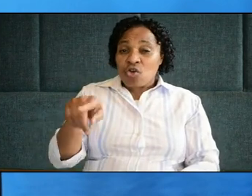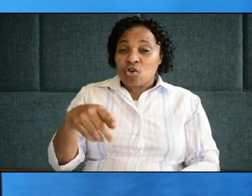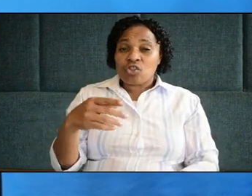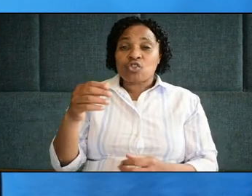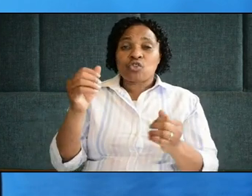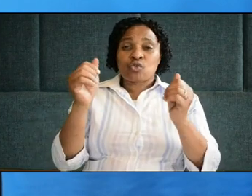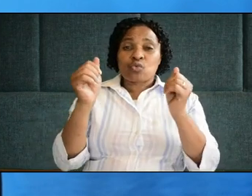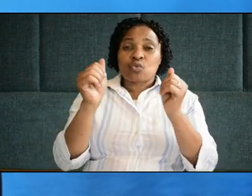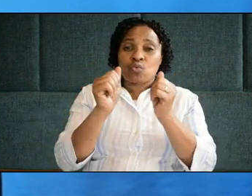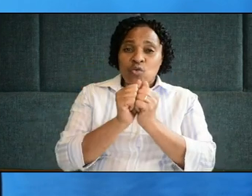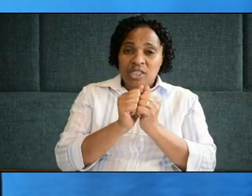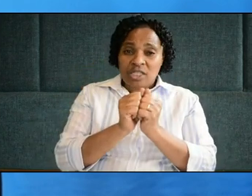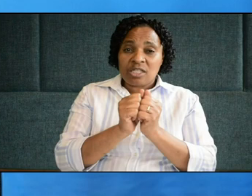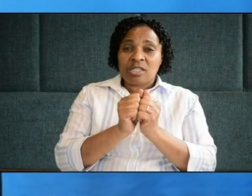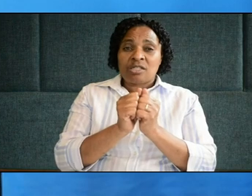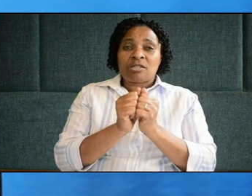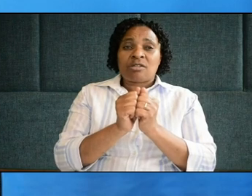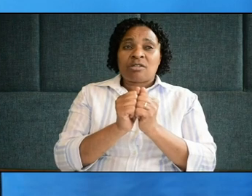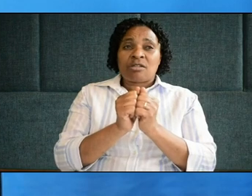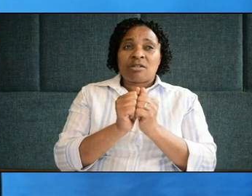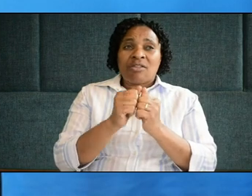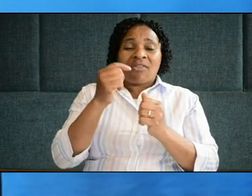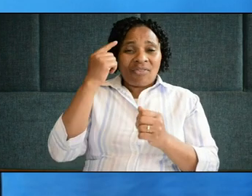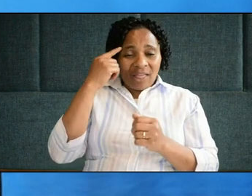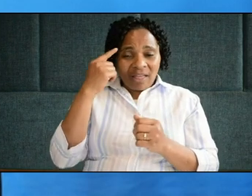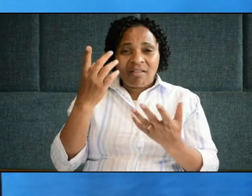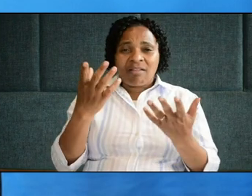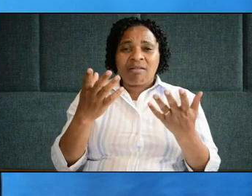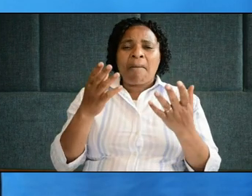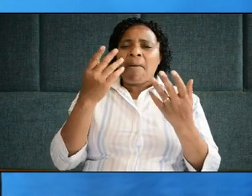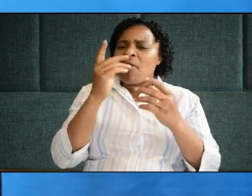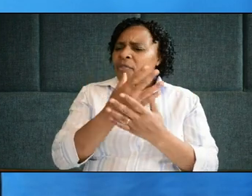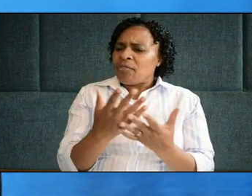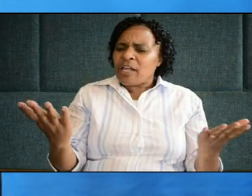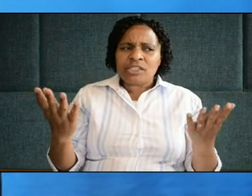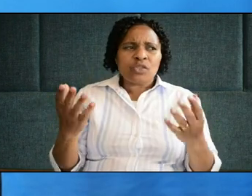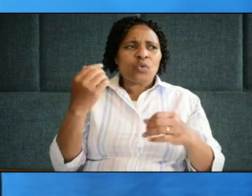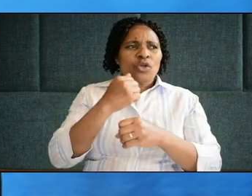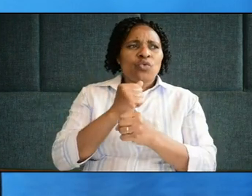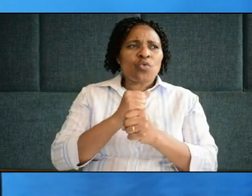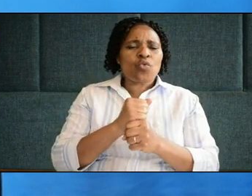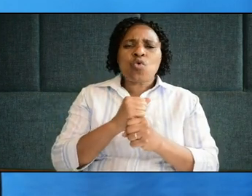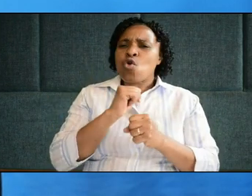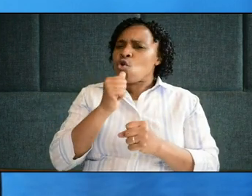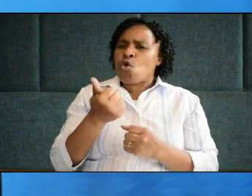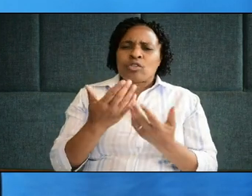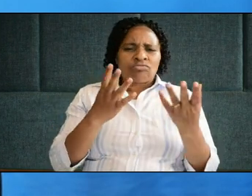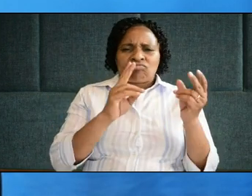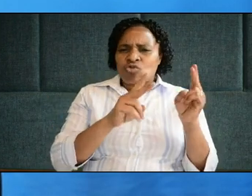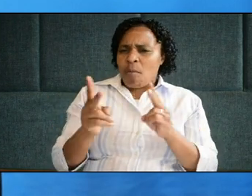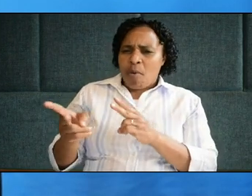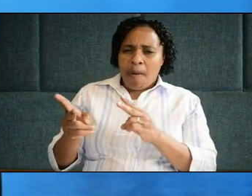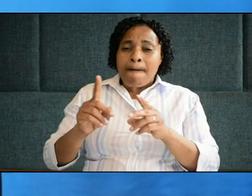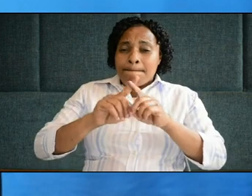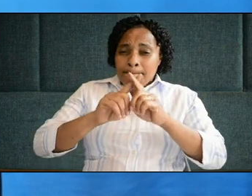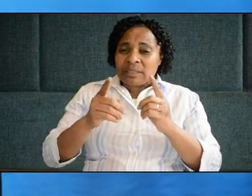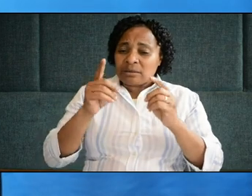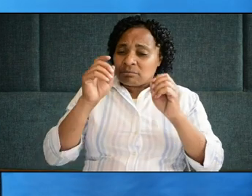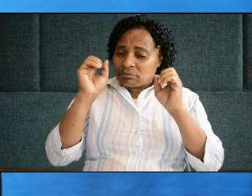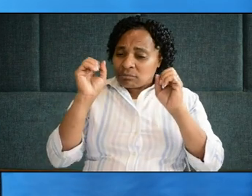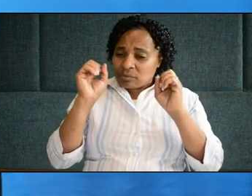come in contact with, we should not think that because the things we do are not popular, we should now keep them in the